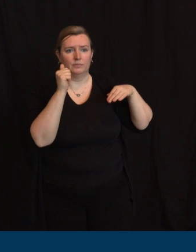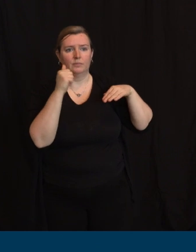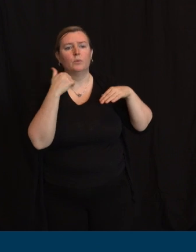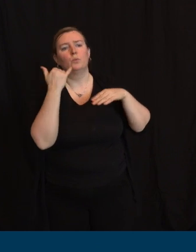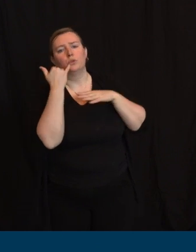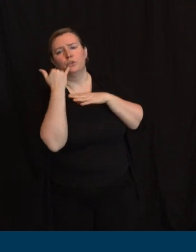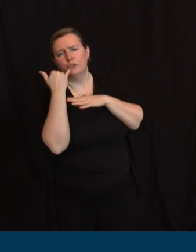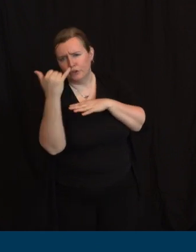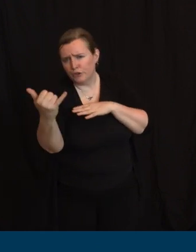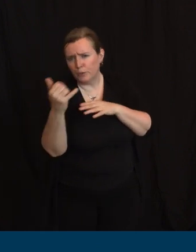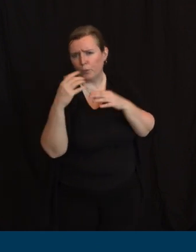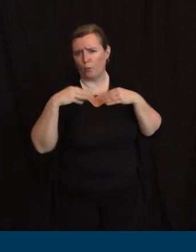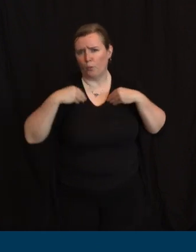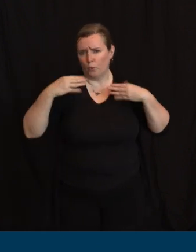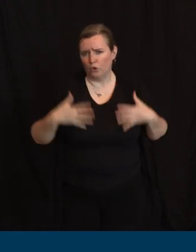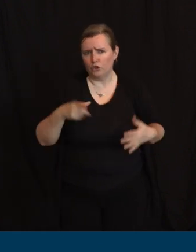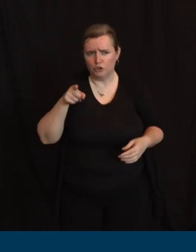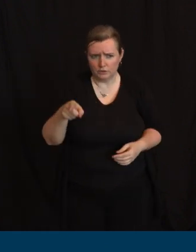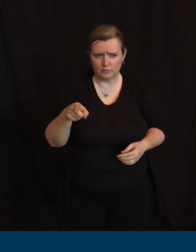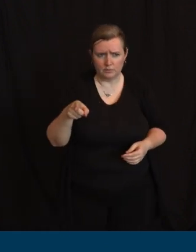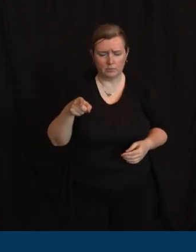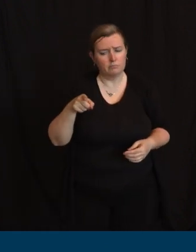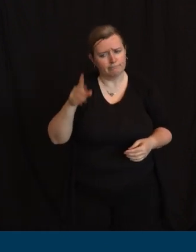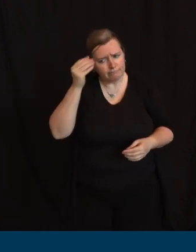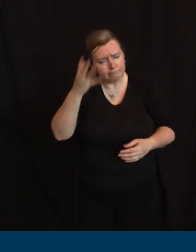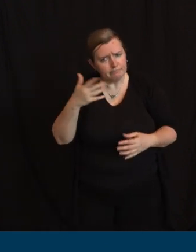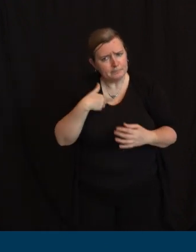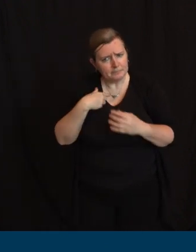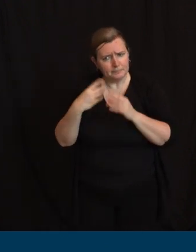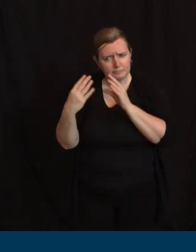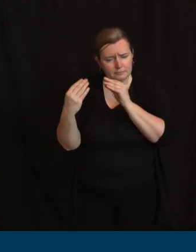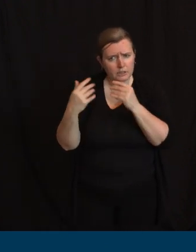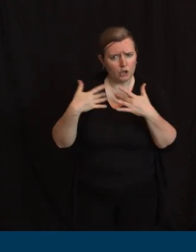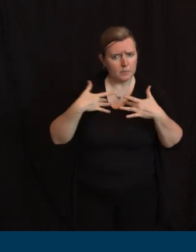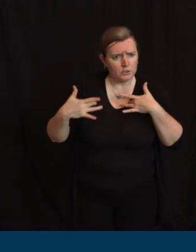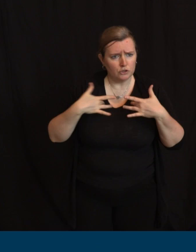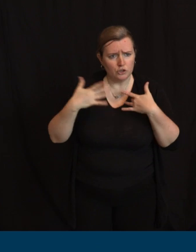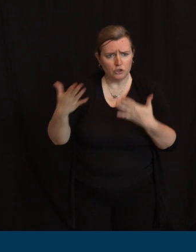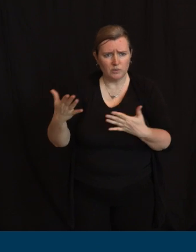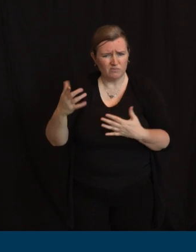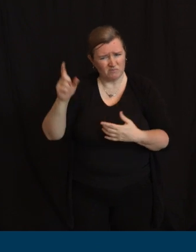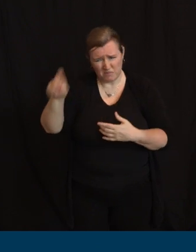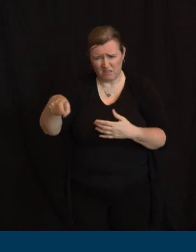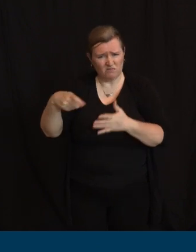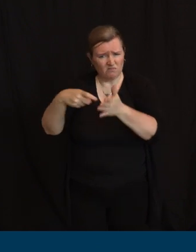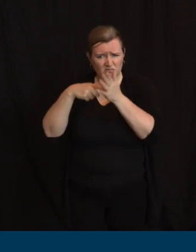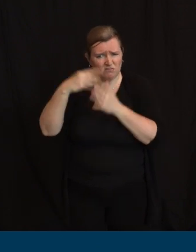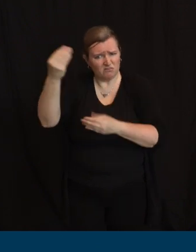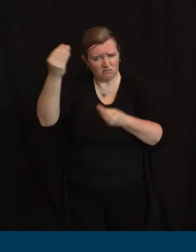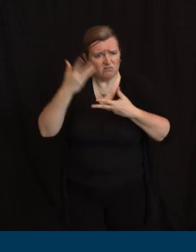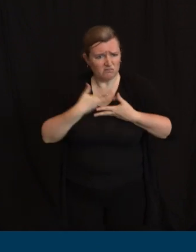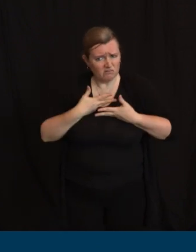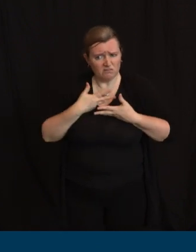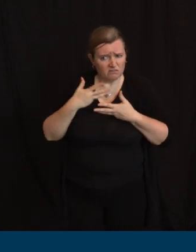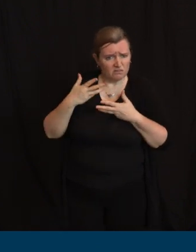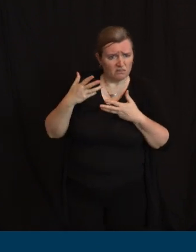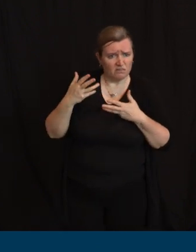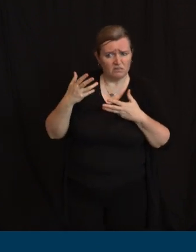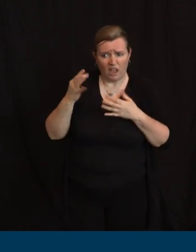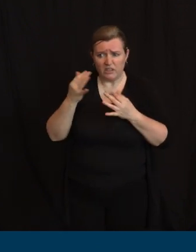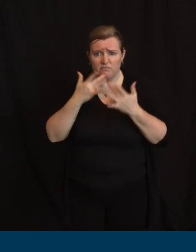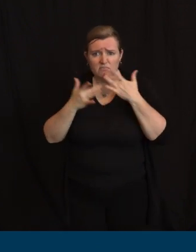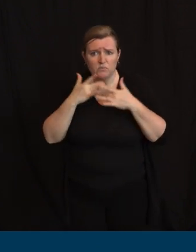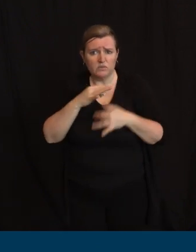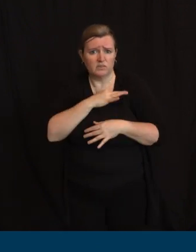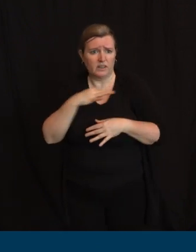him of our concerns and required him to report back to us. We will be sending survey staff